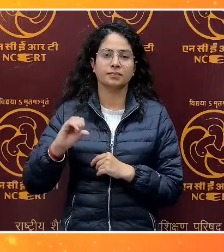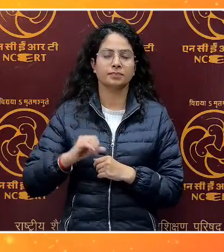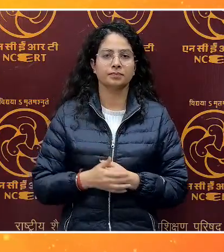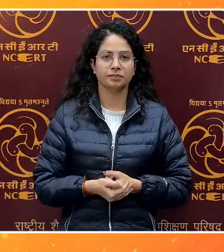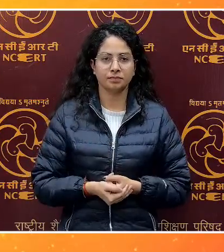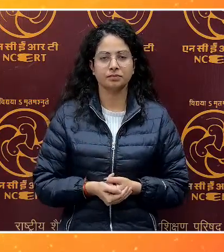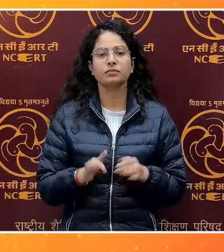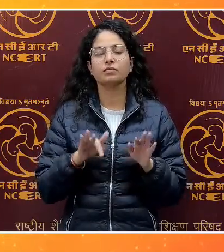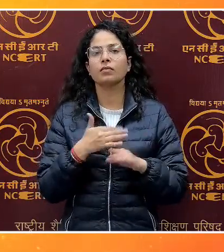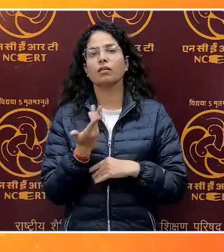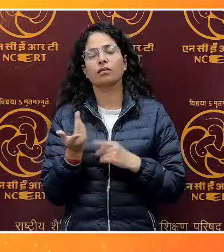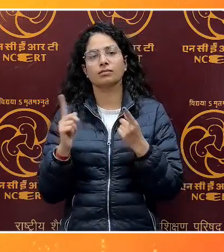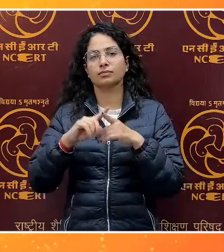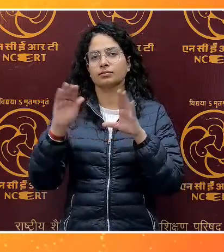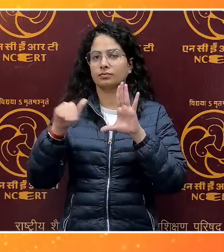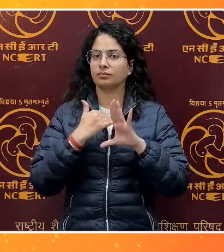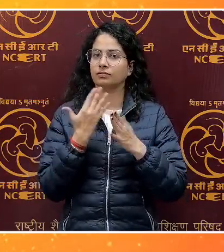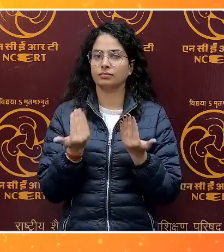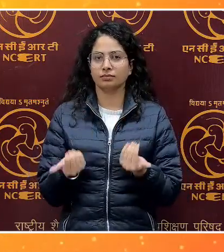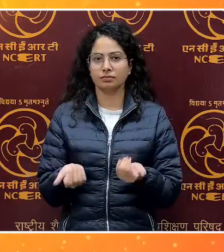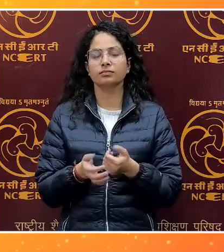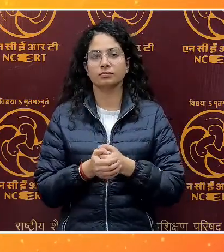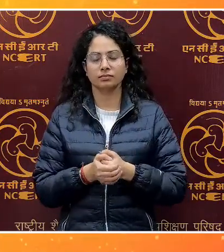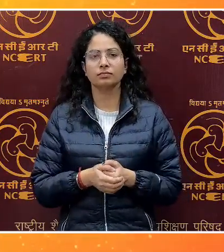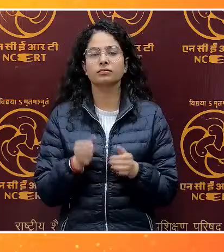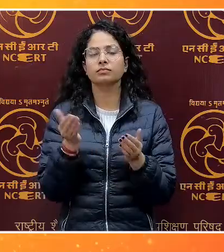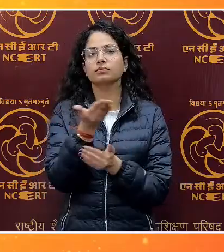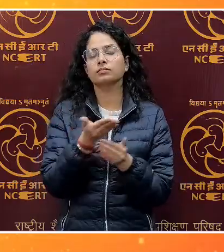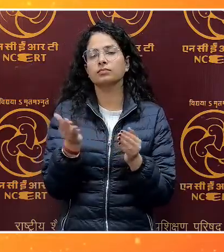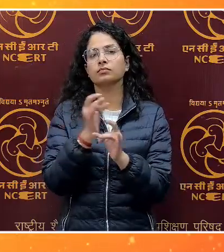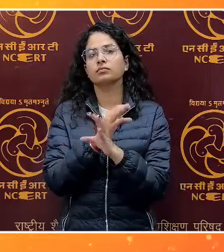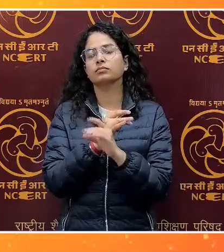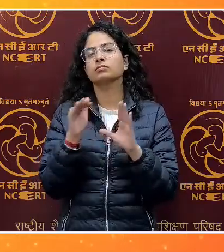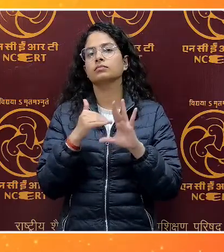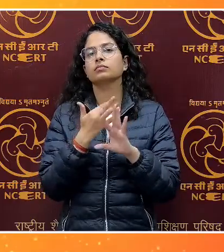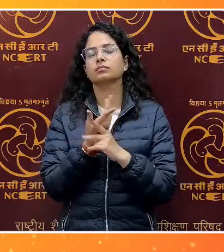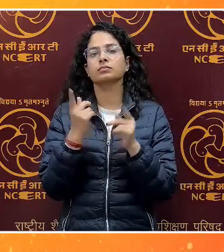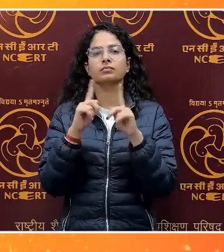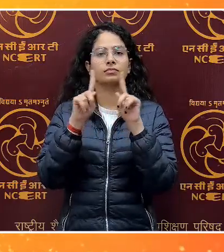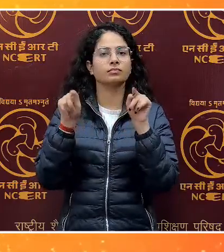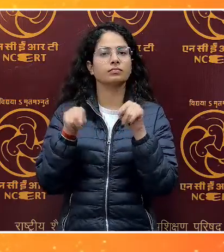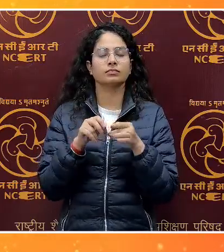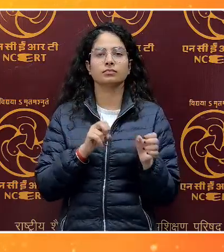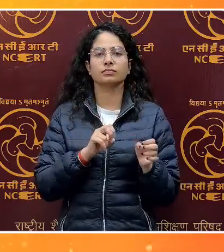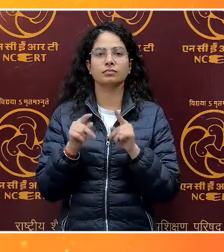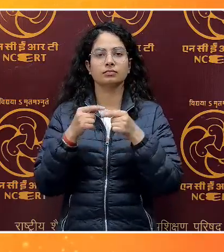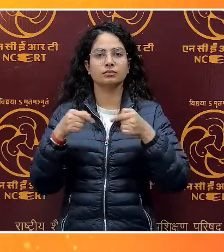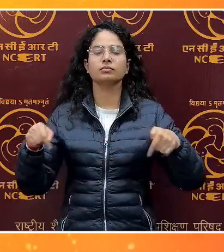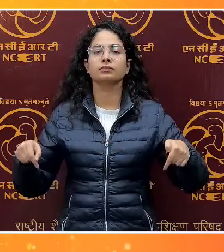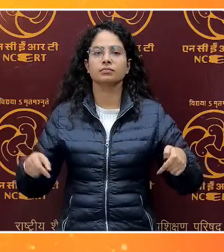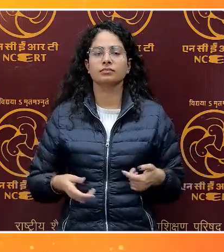440 Either you can drop a mail as well with all your feedbacks. Our email address is